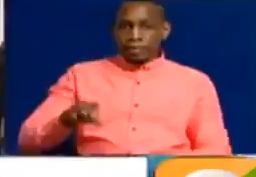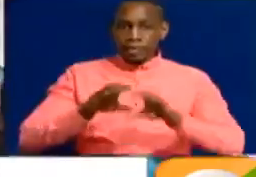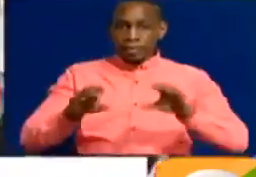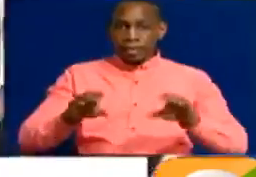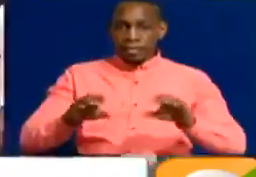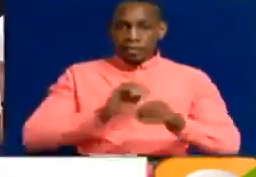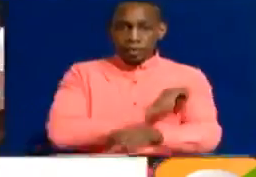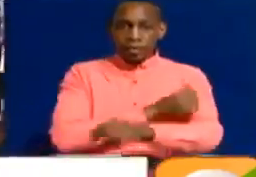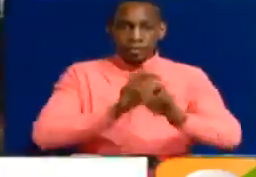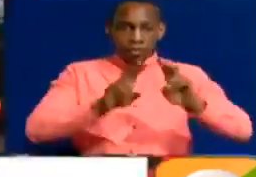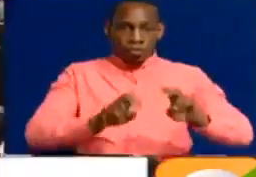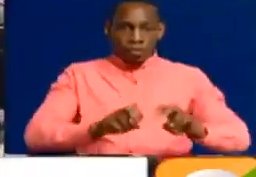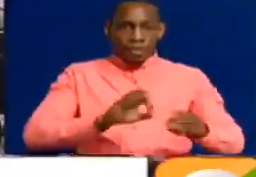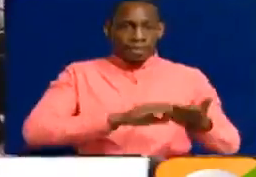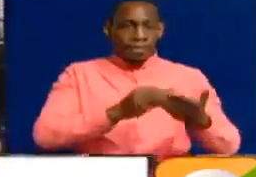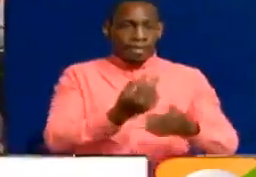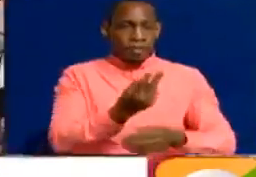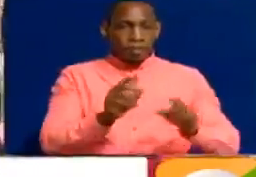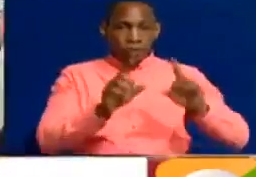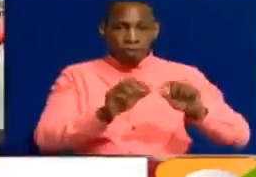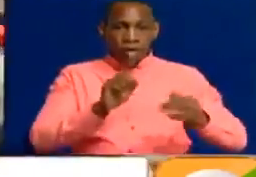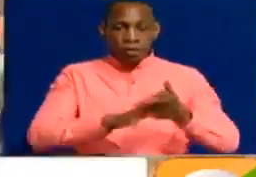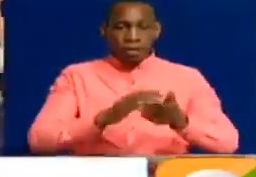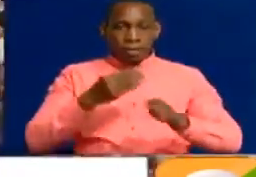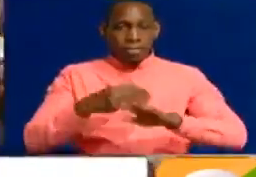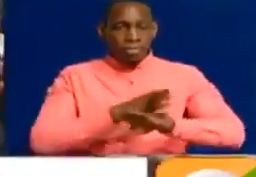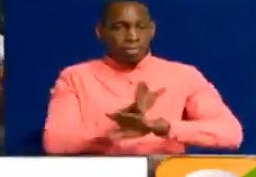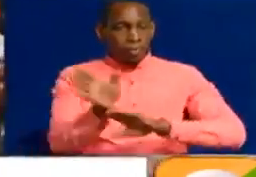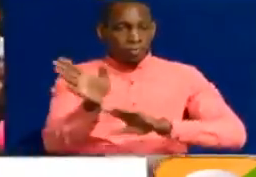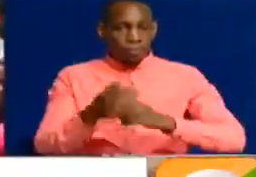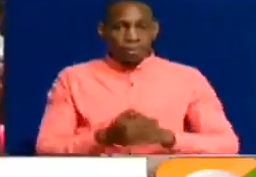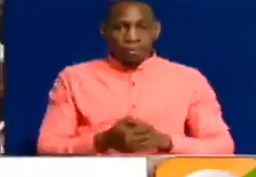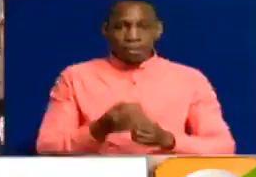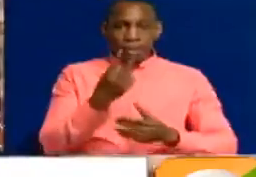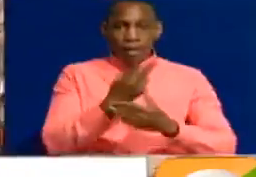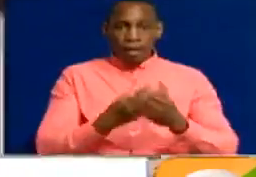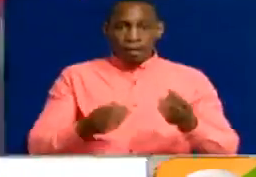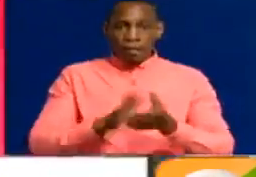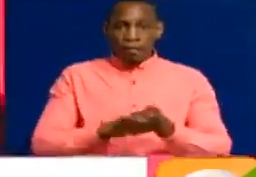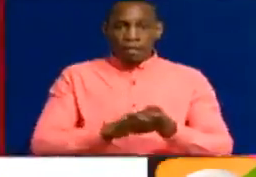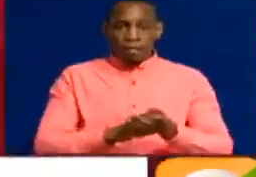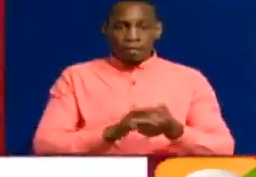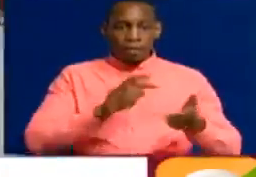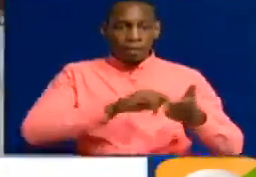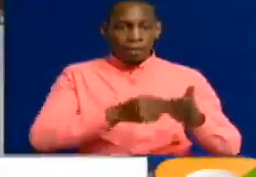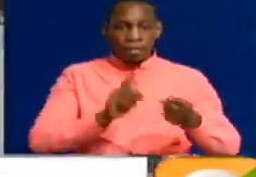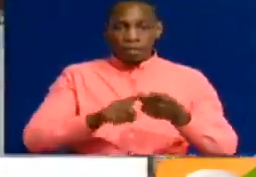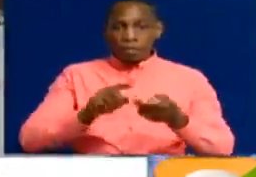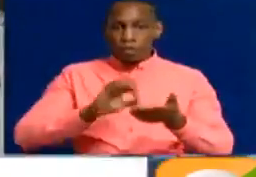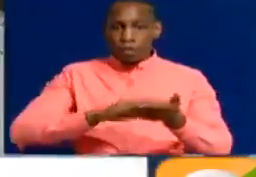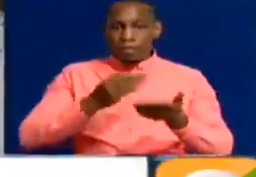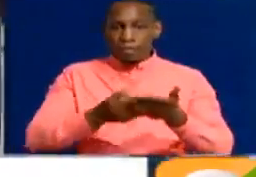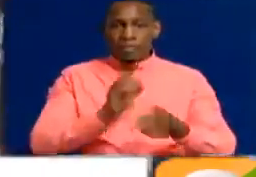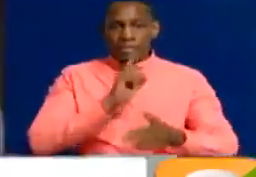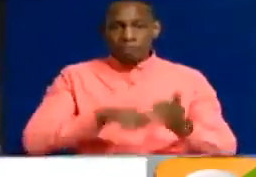is currently probing the two Cytonn funds for alleged malpractices. Both the Cytonn High Yield Solution and the Cytonn